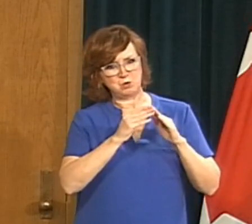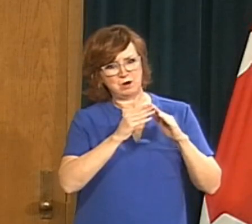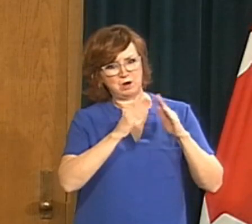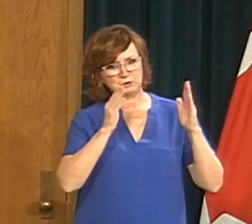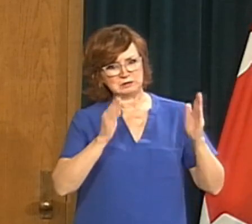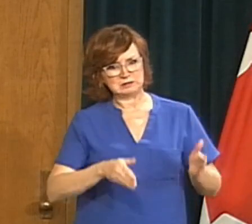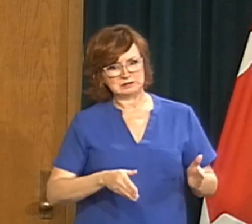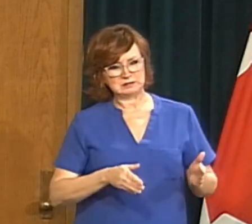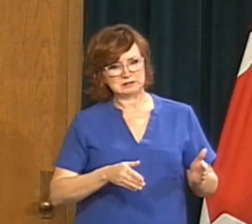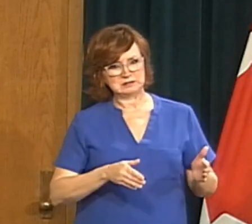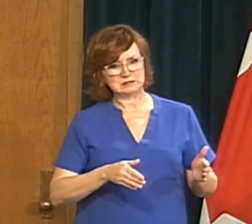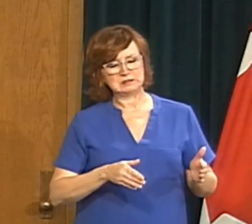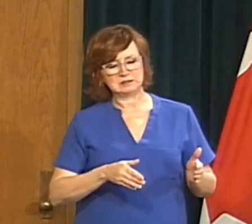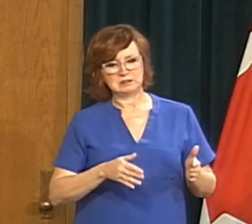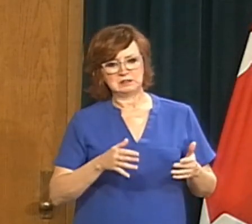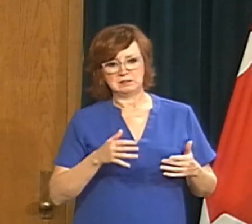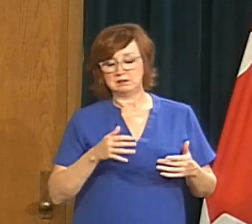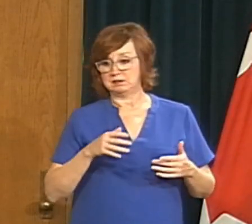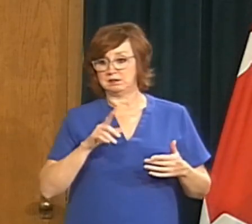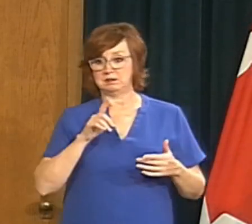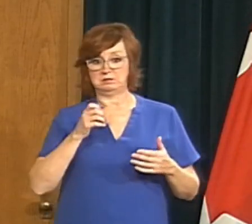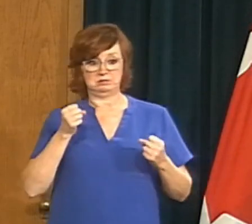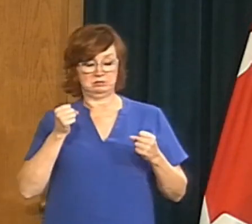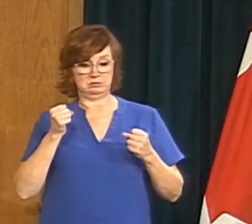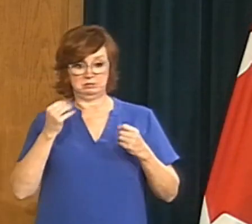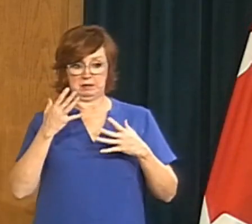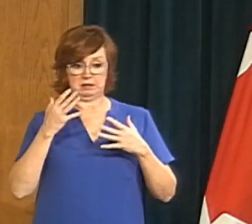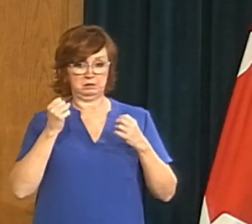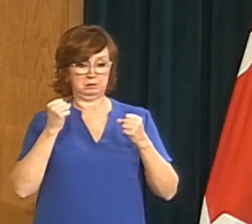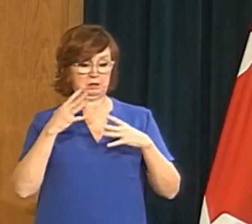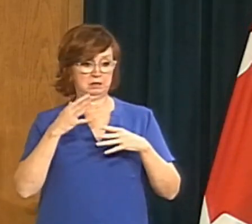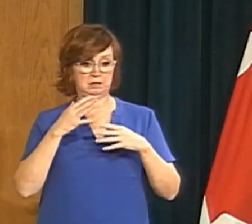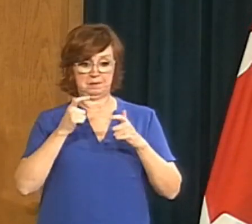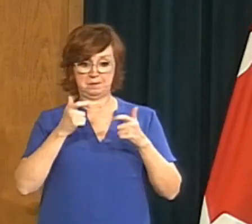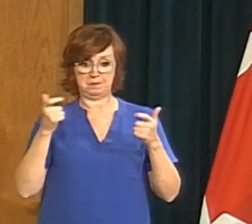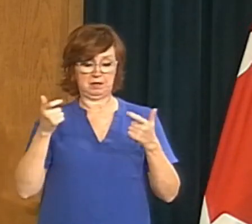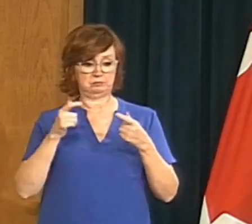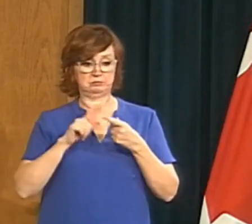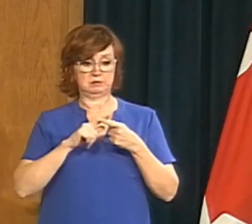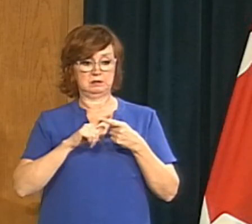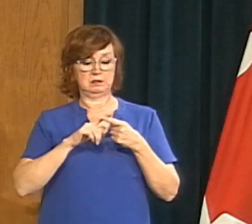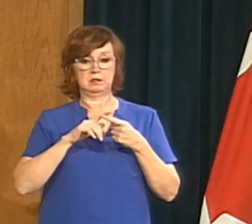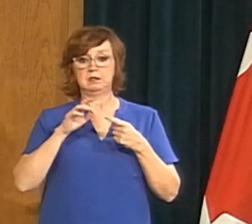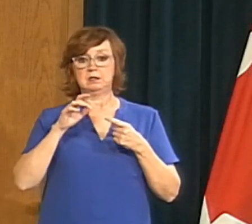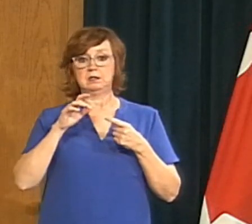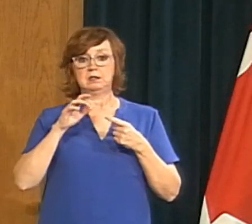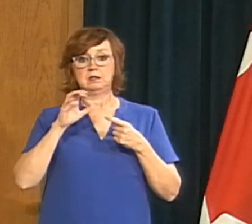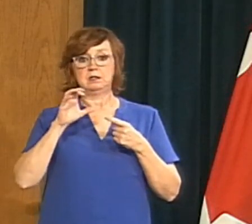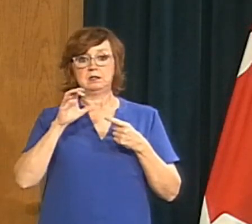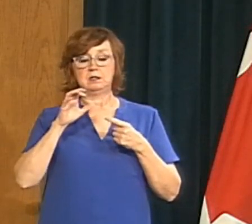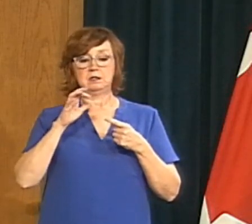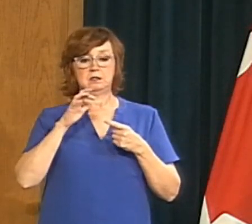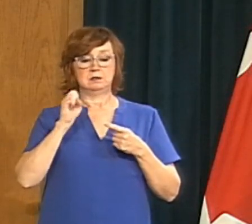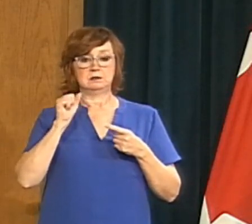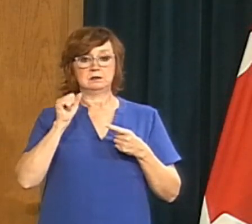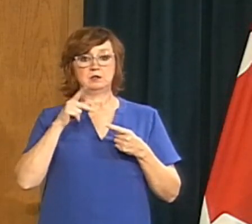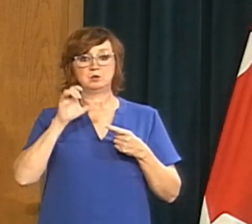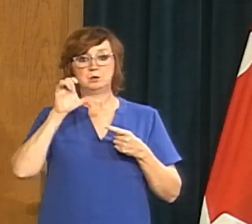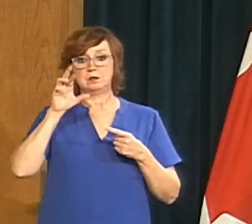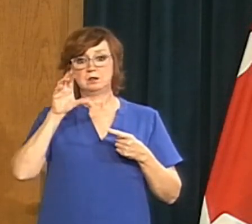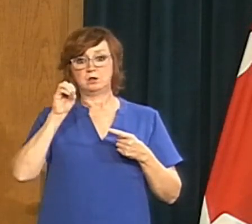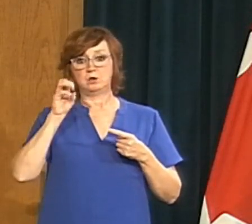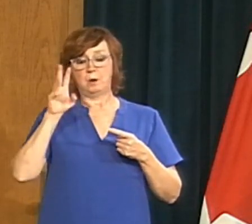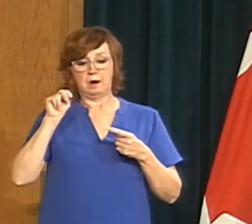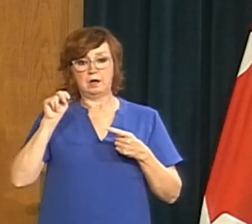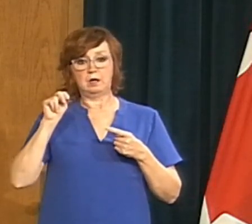significant portion of the Crown corporations, for example, and the public service that are working at home. What we have found is,